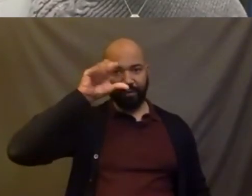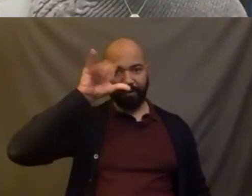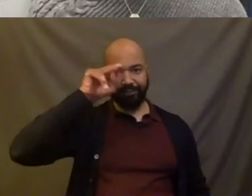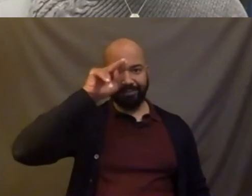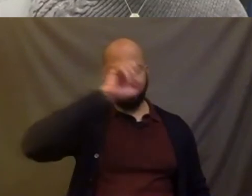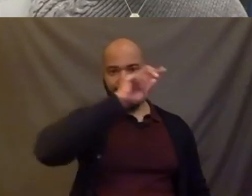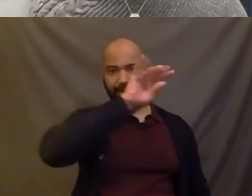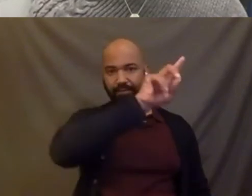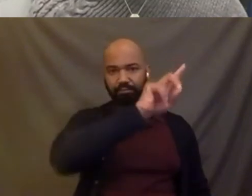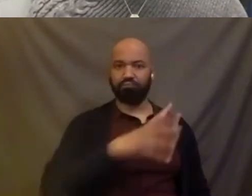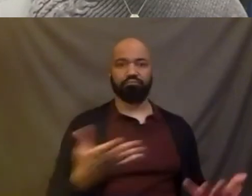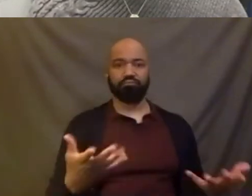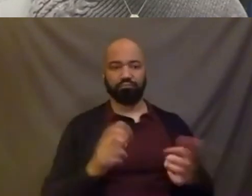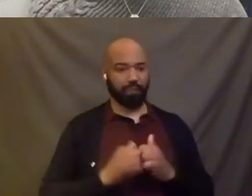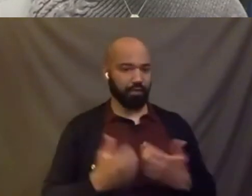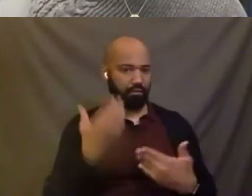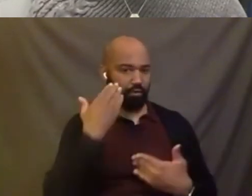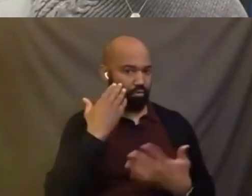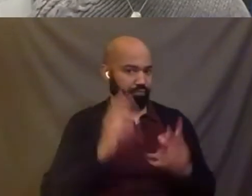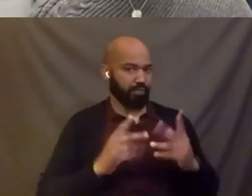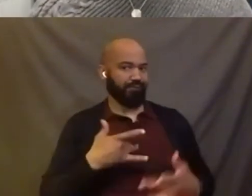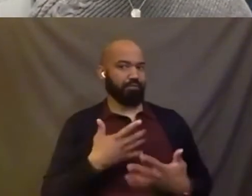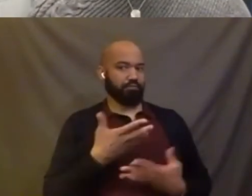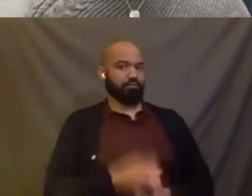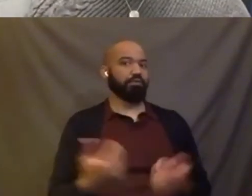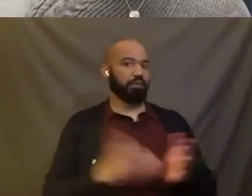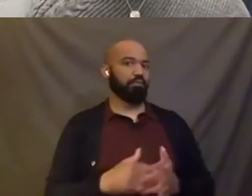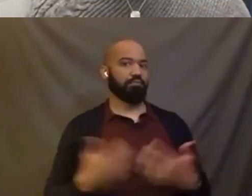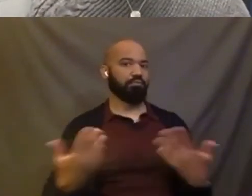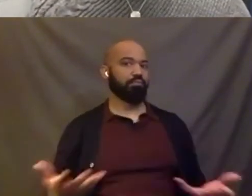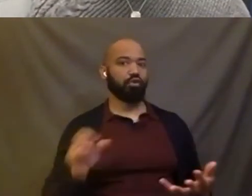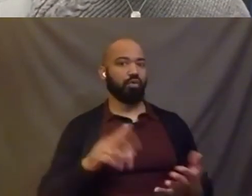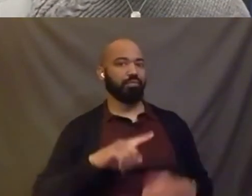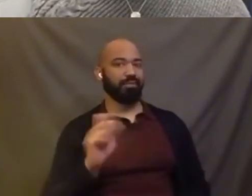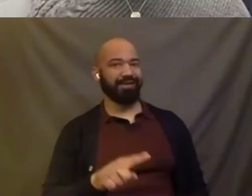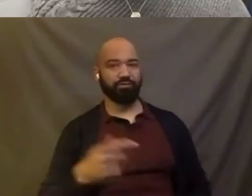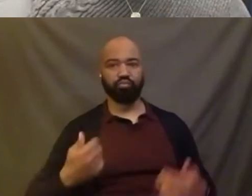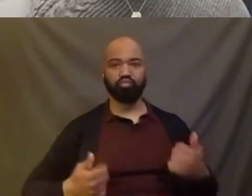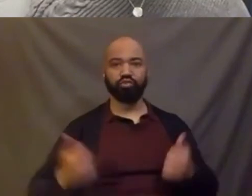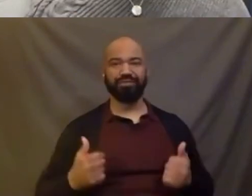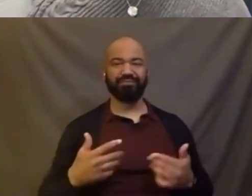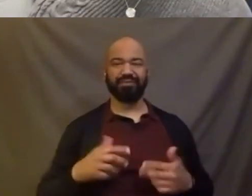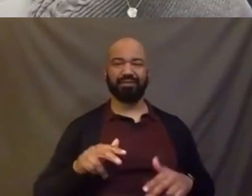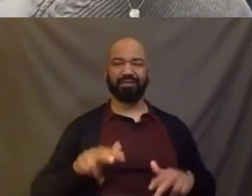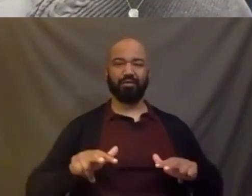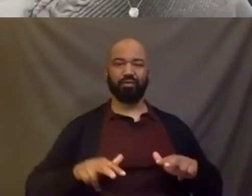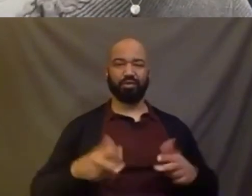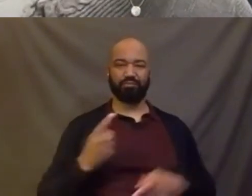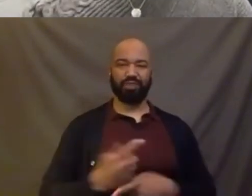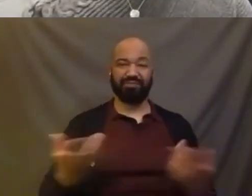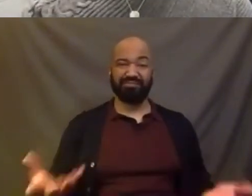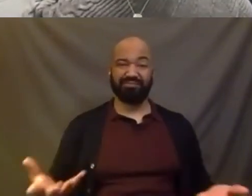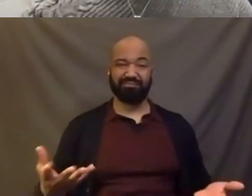are you recommending that people can feel trust? Yeah. That someone, or do you have to ask people? I mean, like that's kind of awkward. Like, hey, That have you is been such a vaccinated?